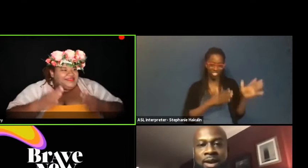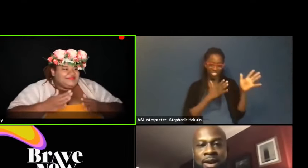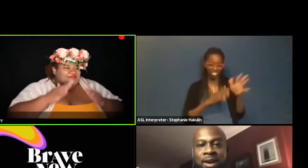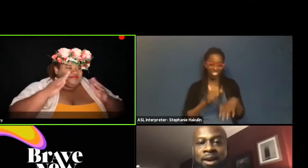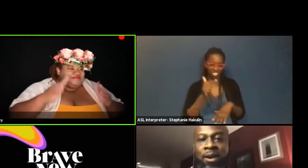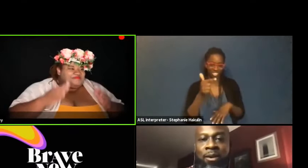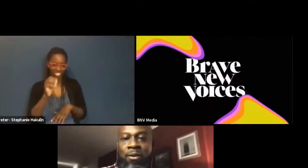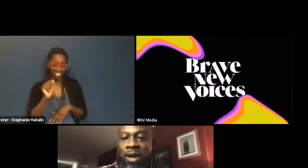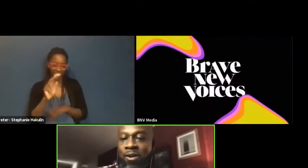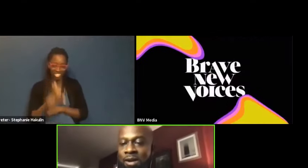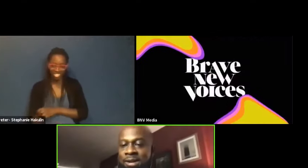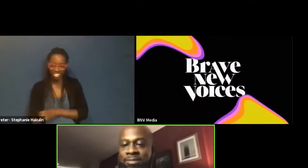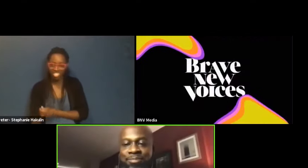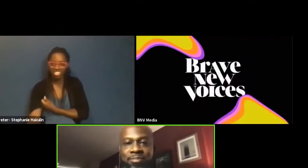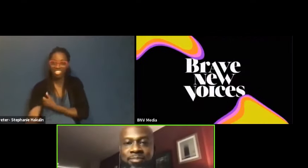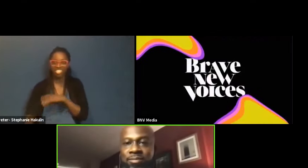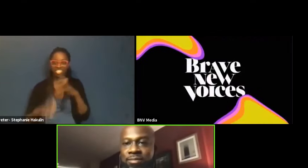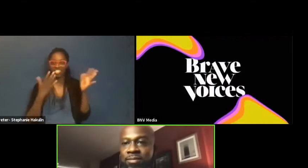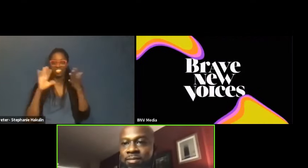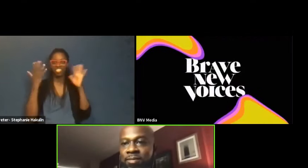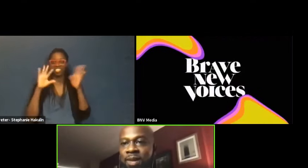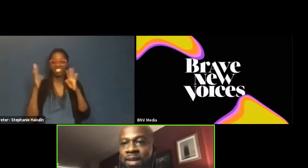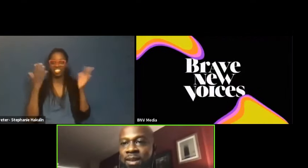chat. Right on.